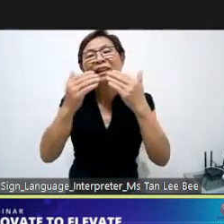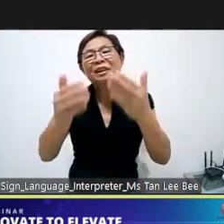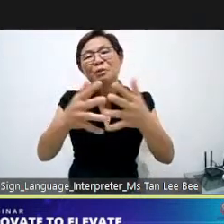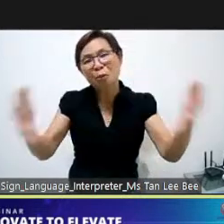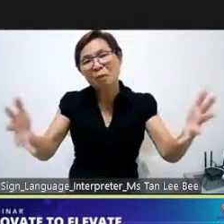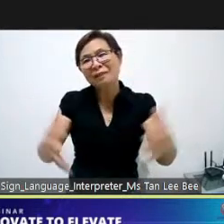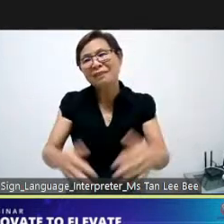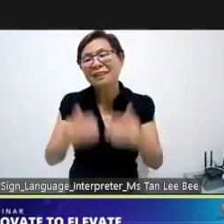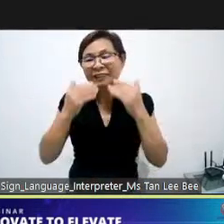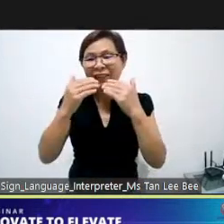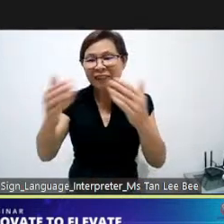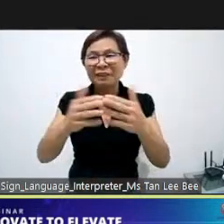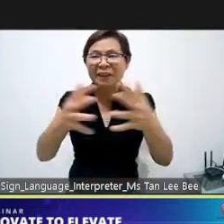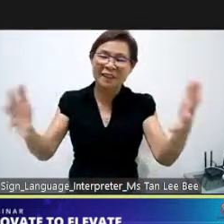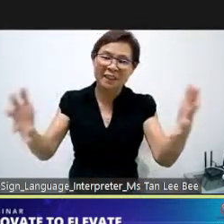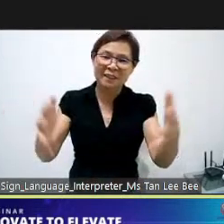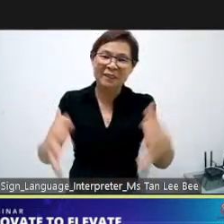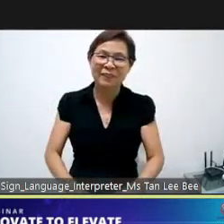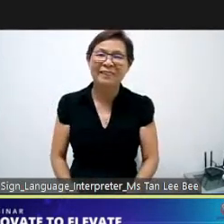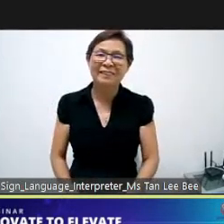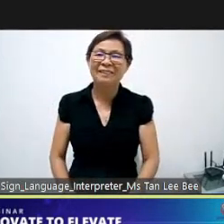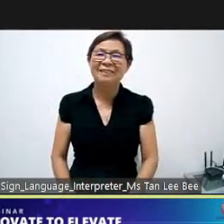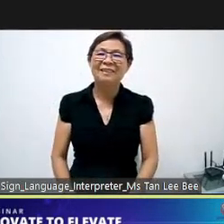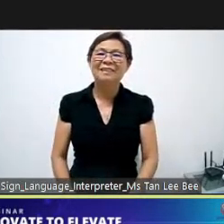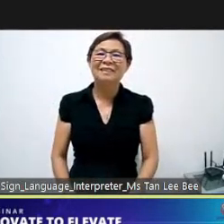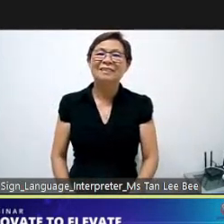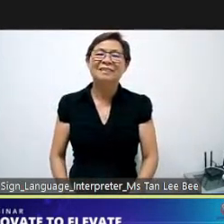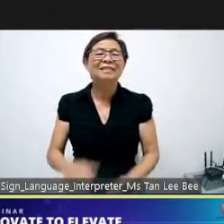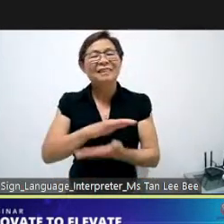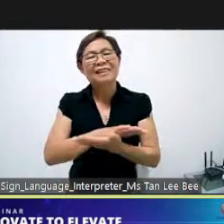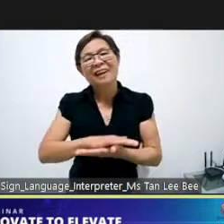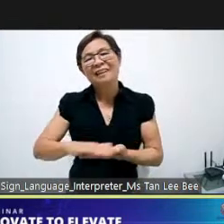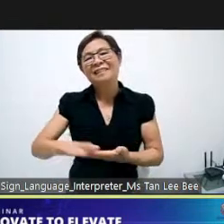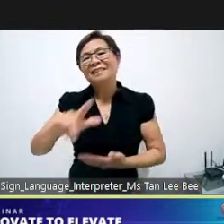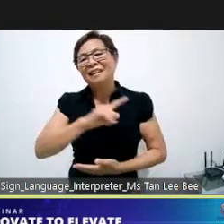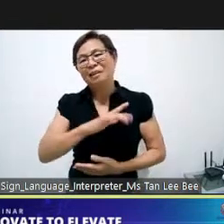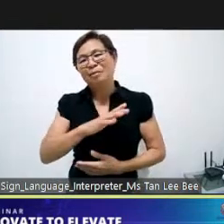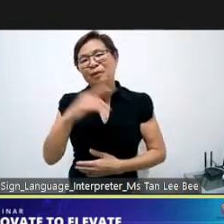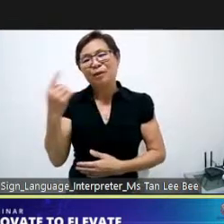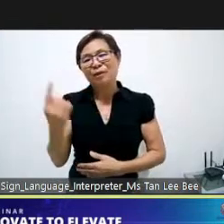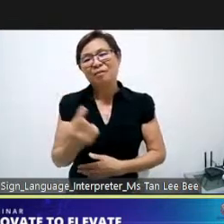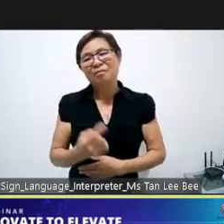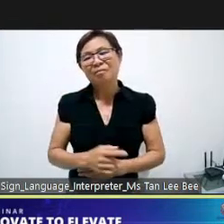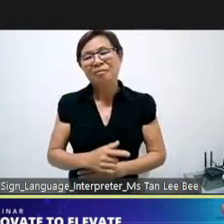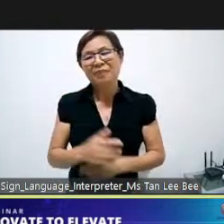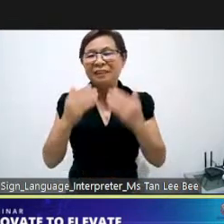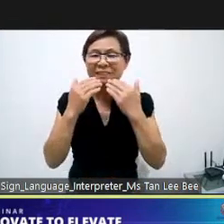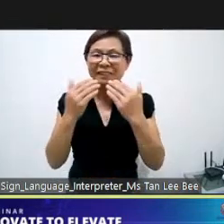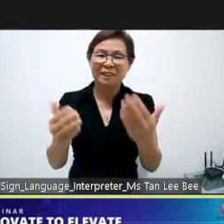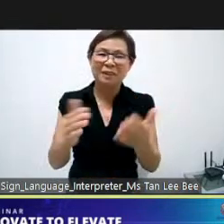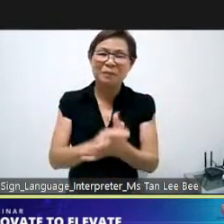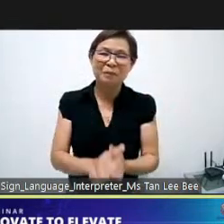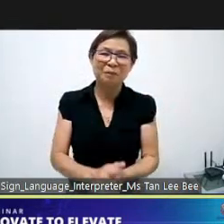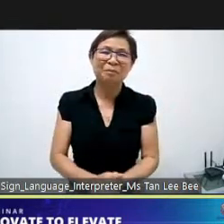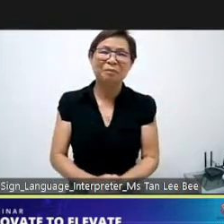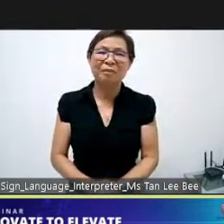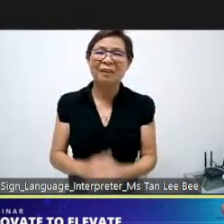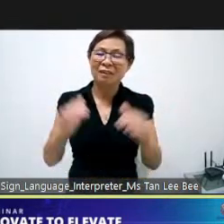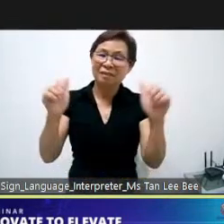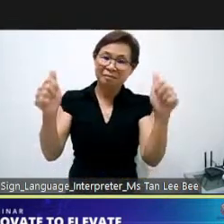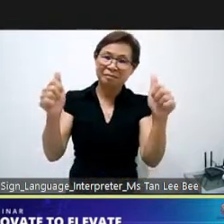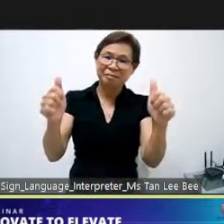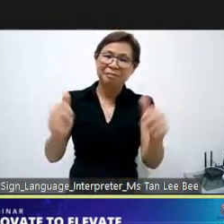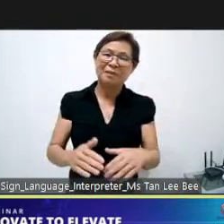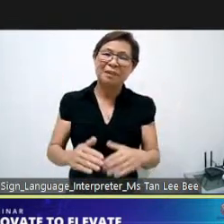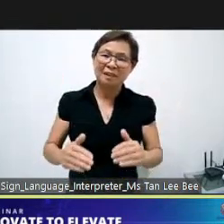Libby. Thank you. It's always nice to have Miss Tan Libby with us joining our webinar. Okay, moving